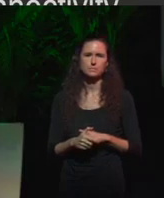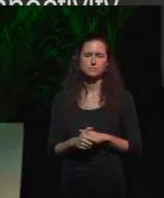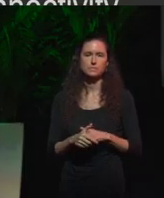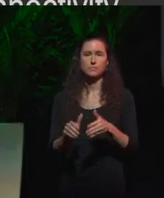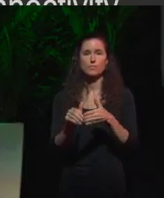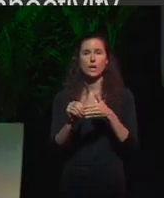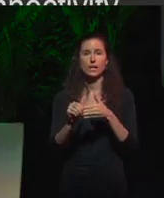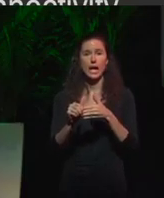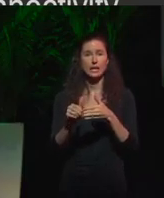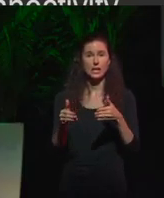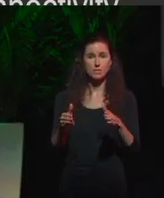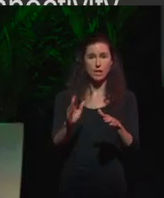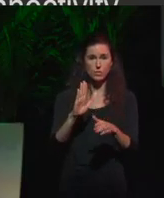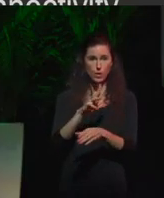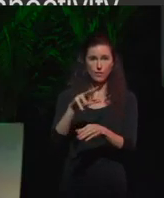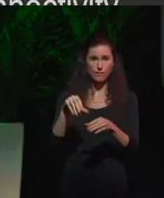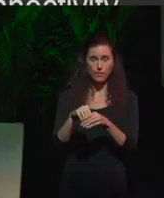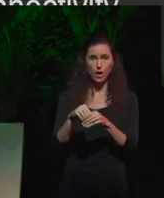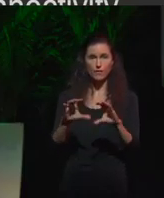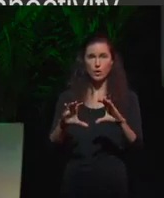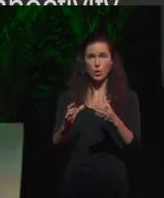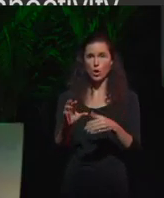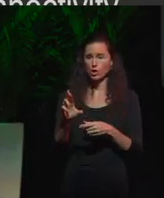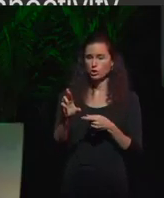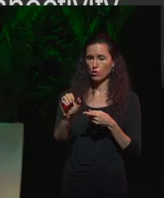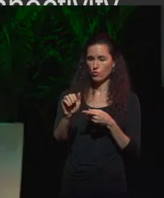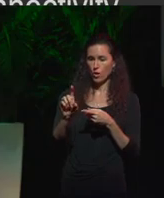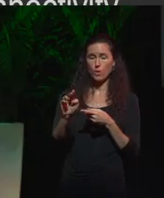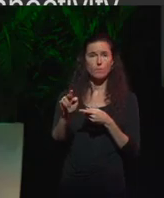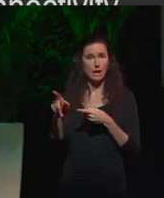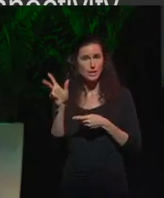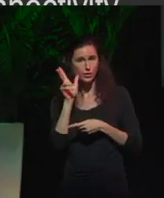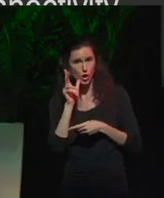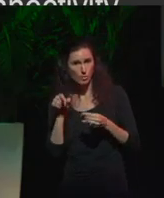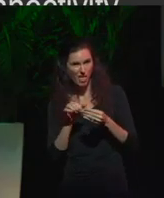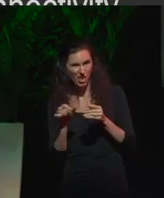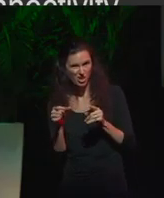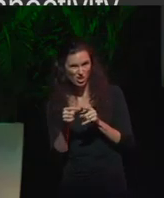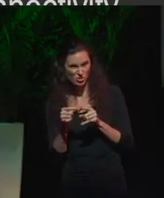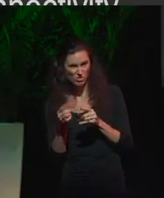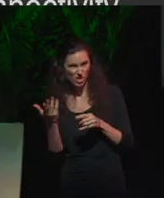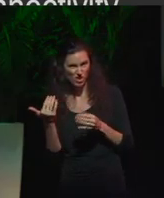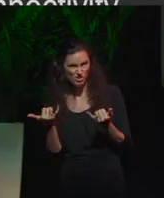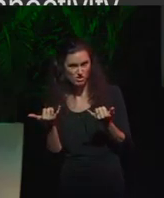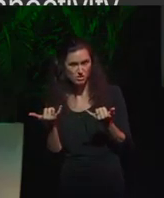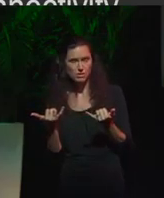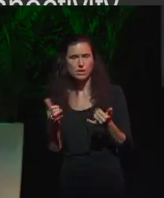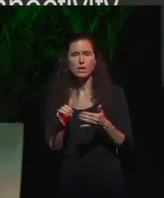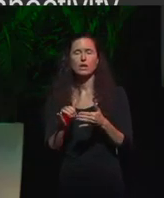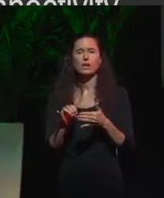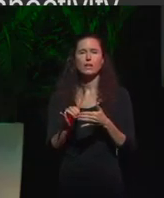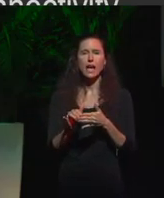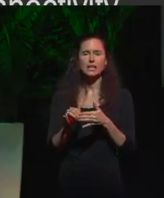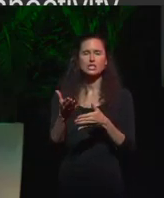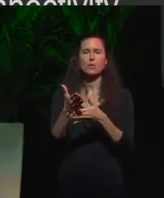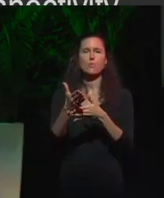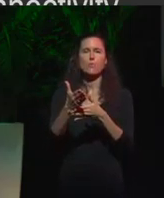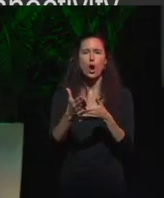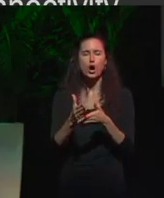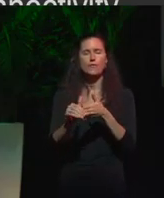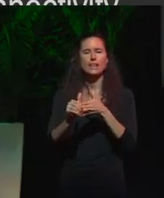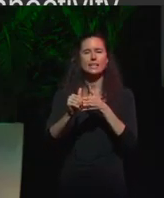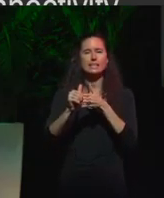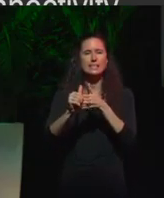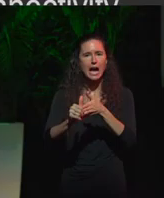Guided pathways do involve course roadmaps, which you heard about today. But that's just the pathways part of guided pathways. The